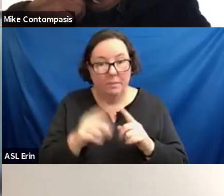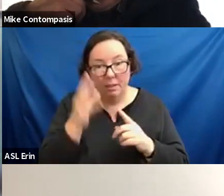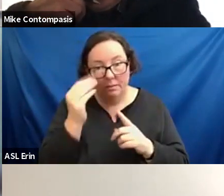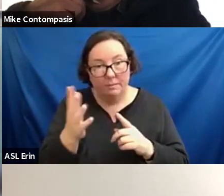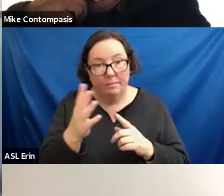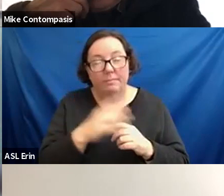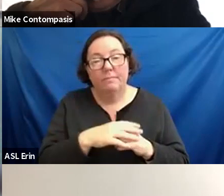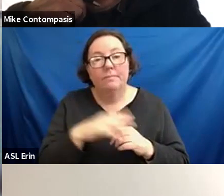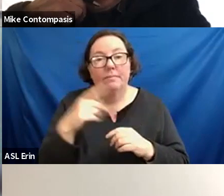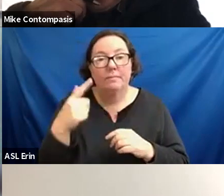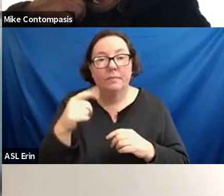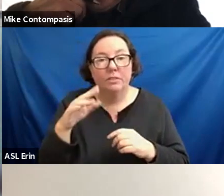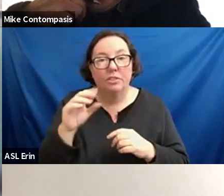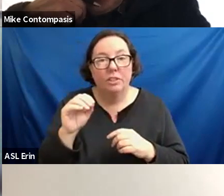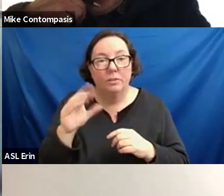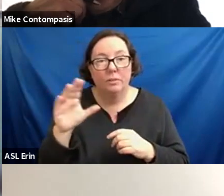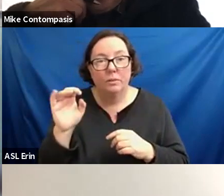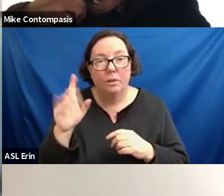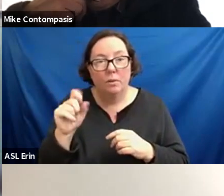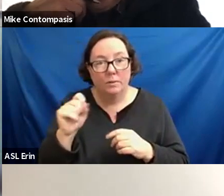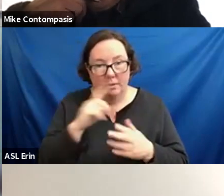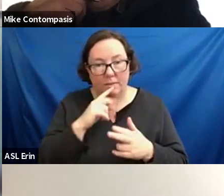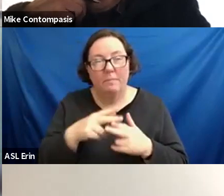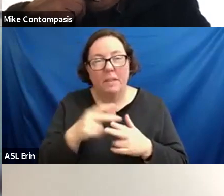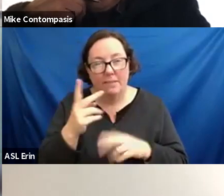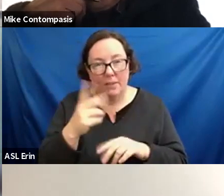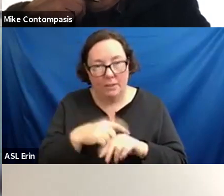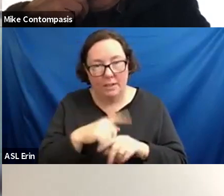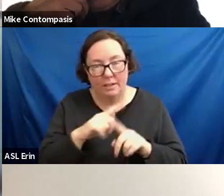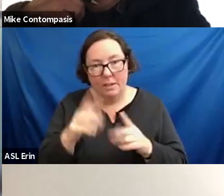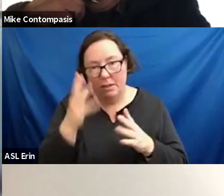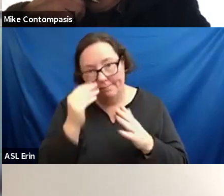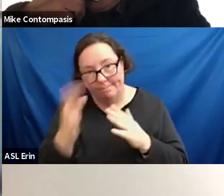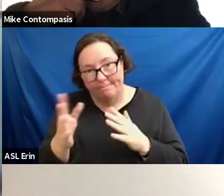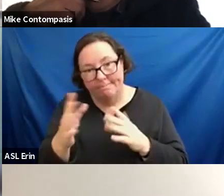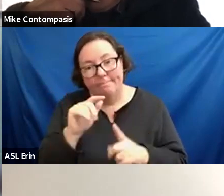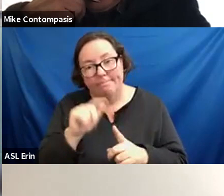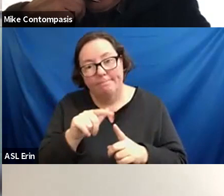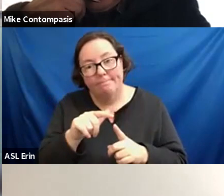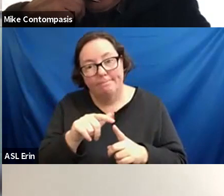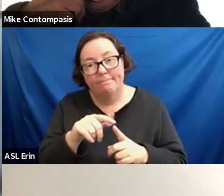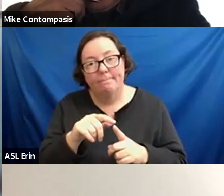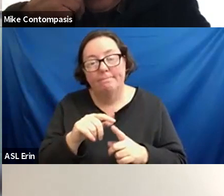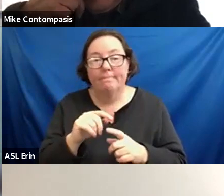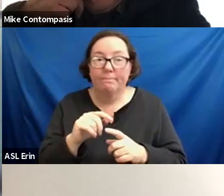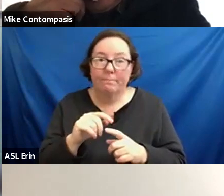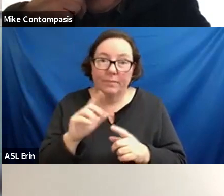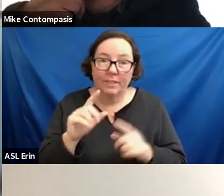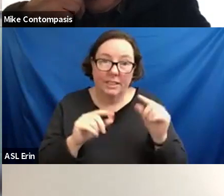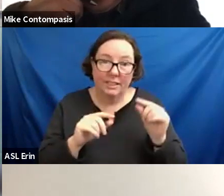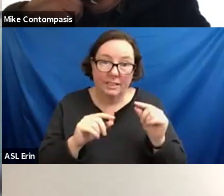I know Geo Codes have been mentioned a few times, and I just want to note that they are much